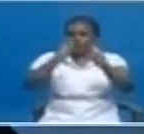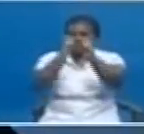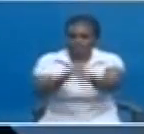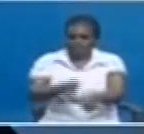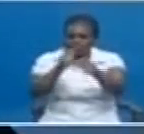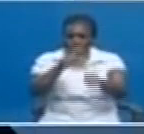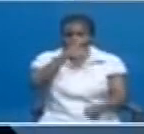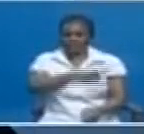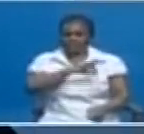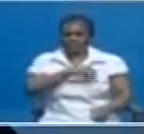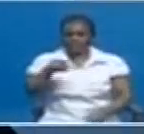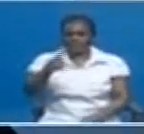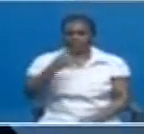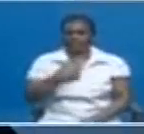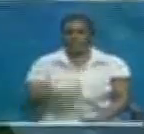it's having for farmers.